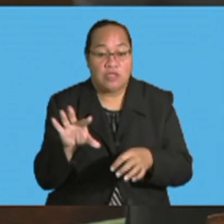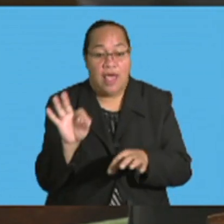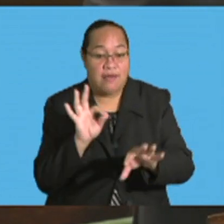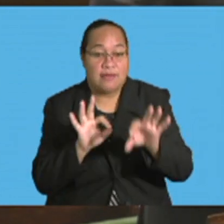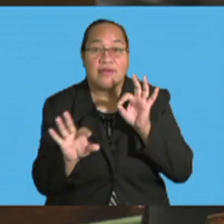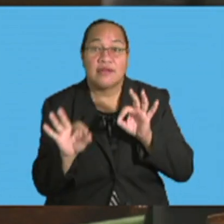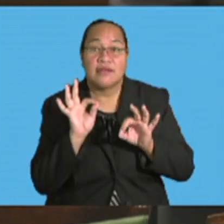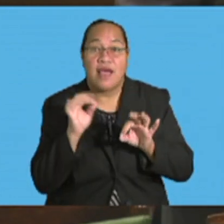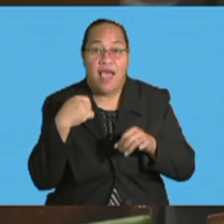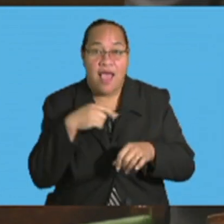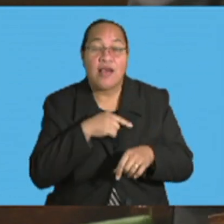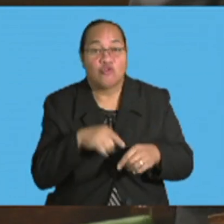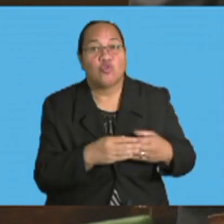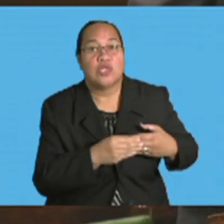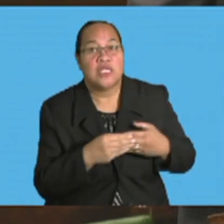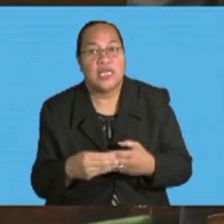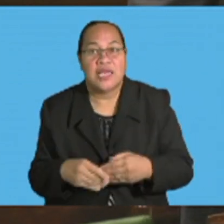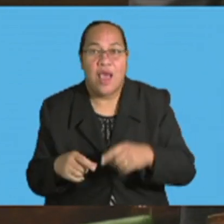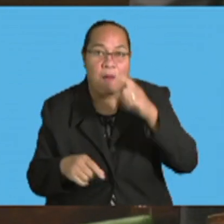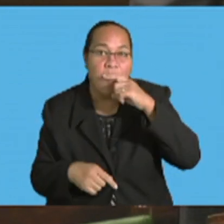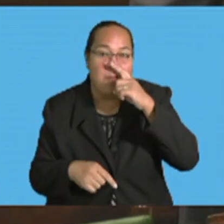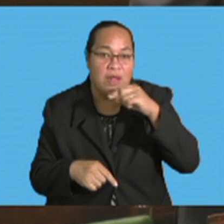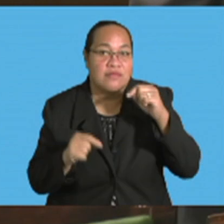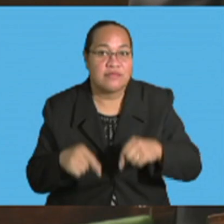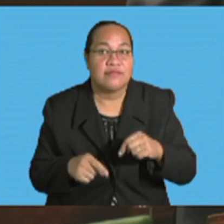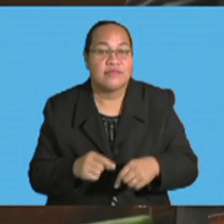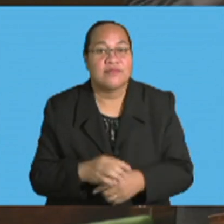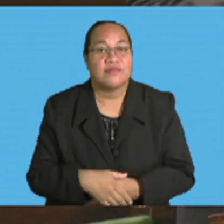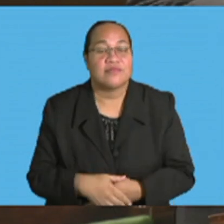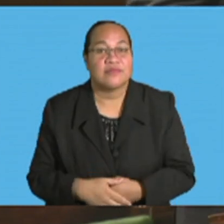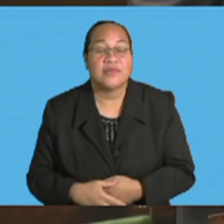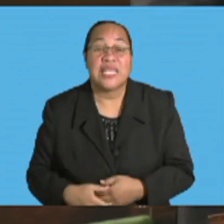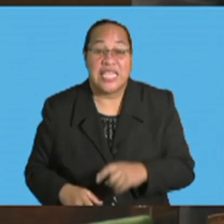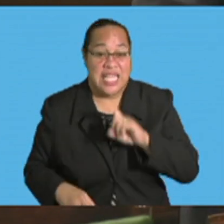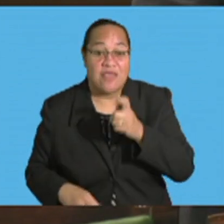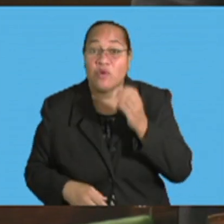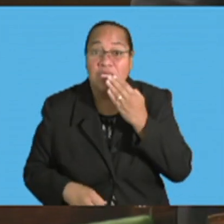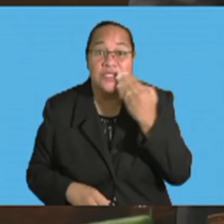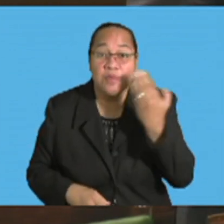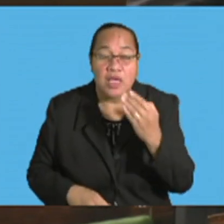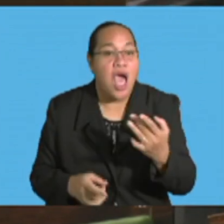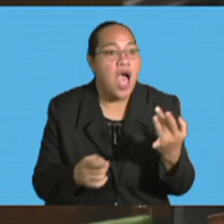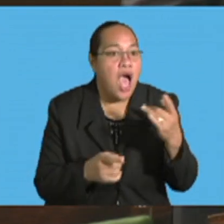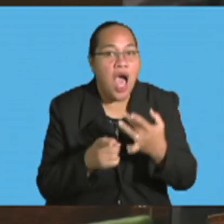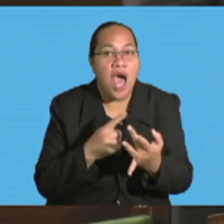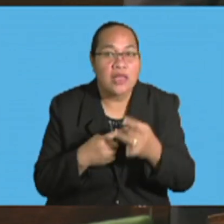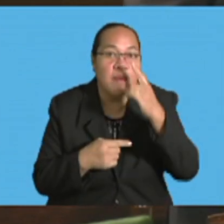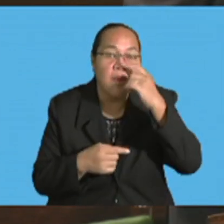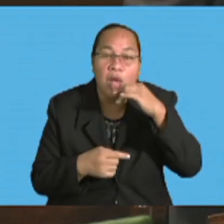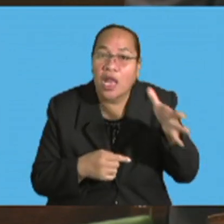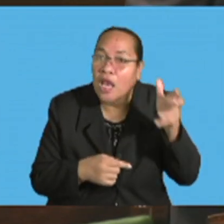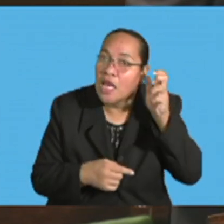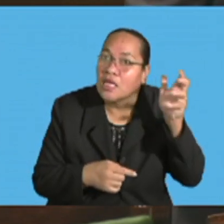this parliament to lead our people in this sacred aim. When we speak, others listen. When we act,